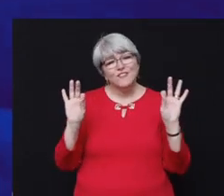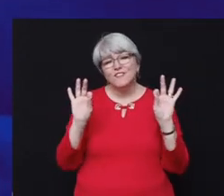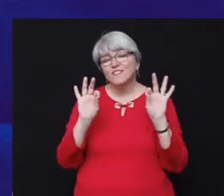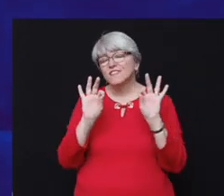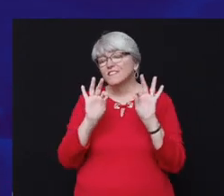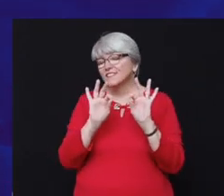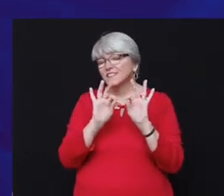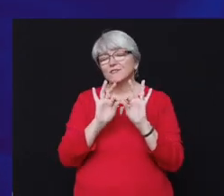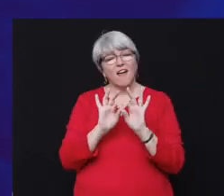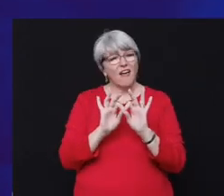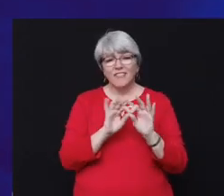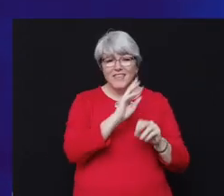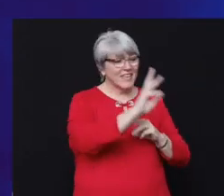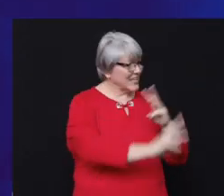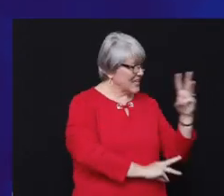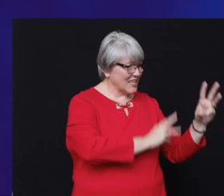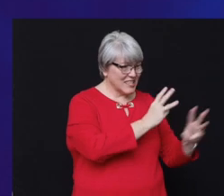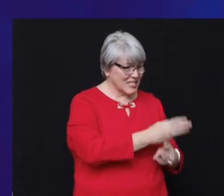matters.